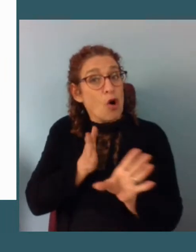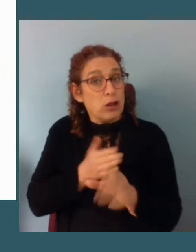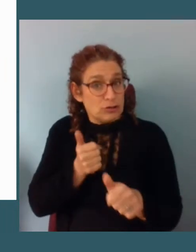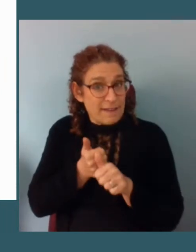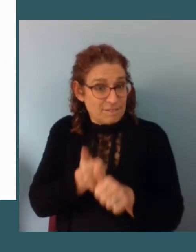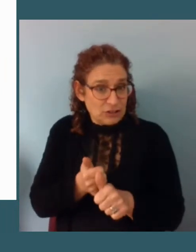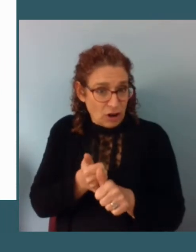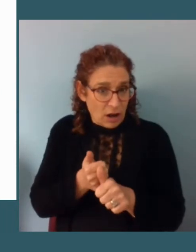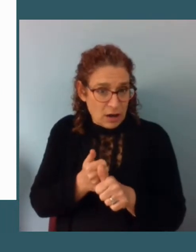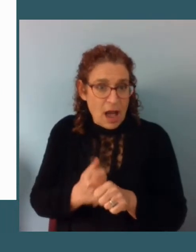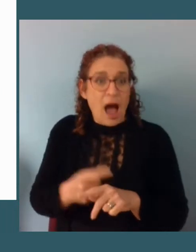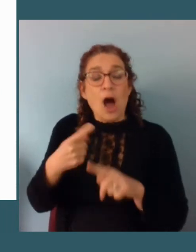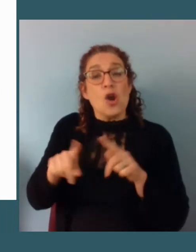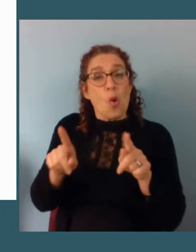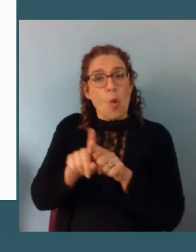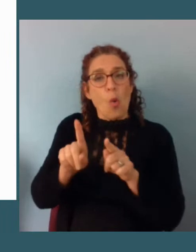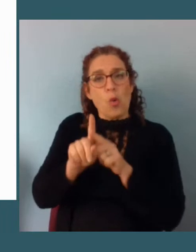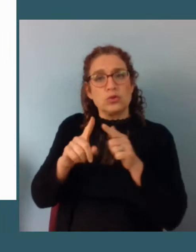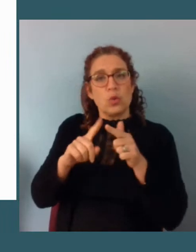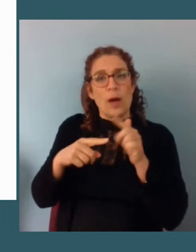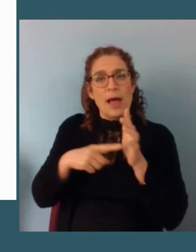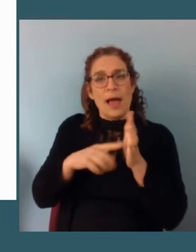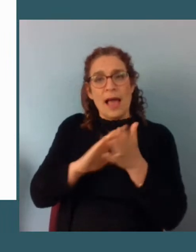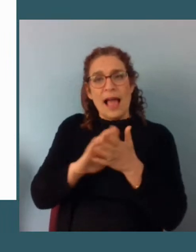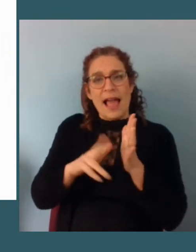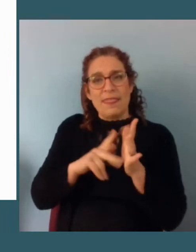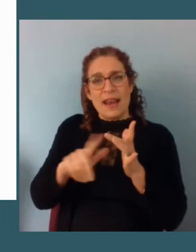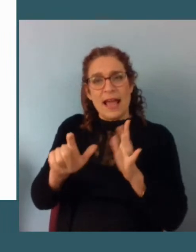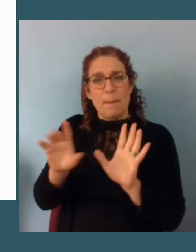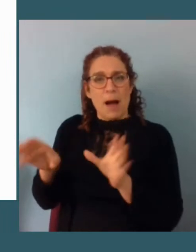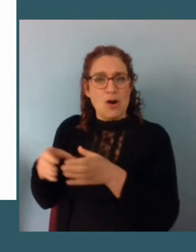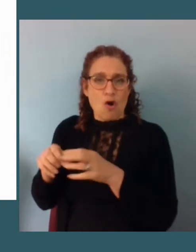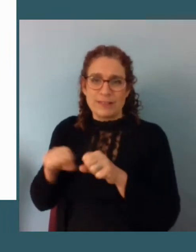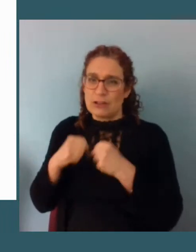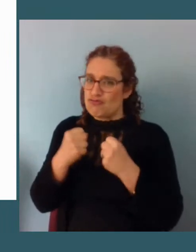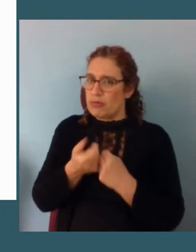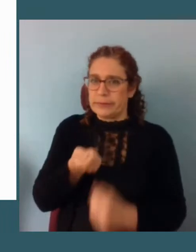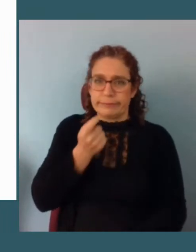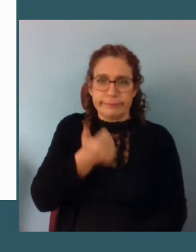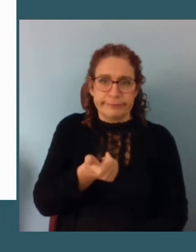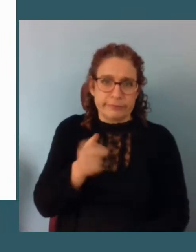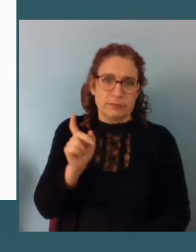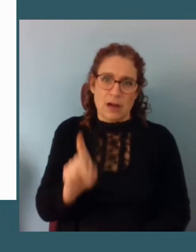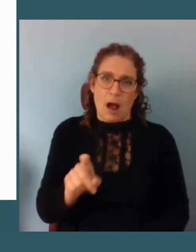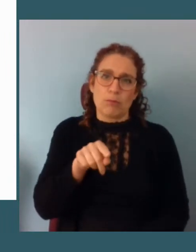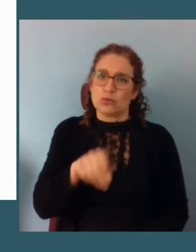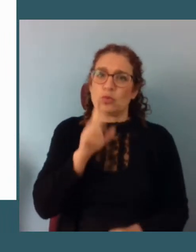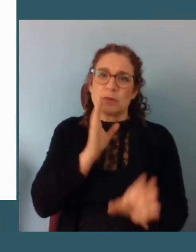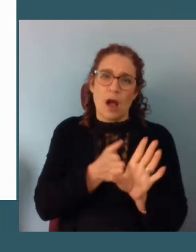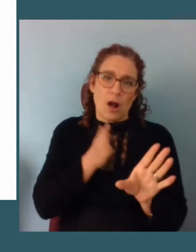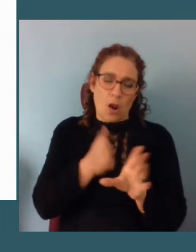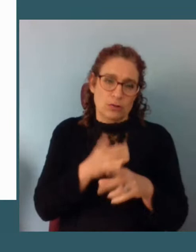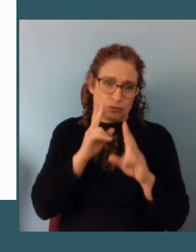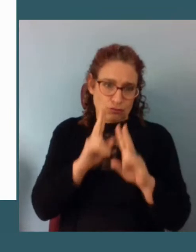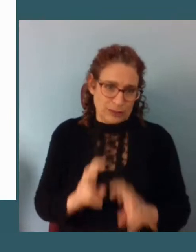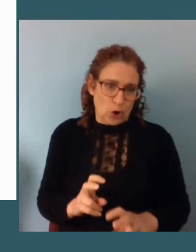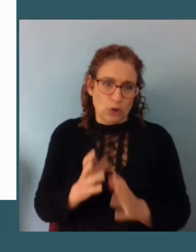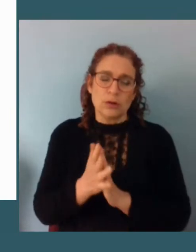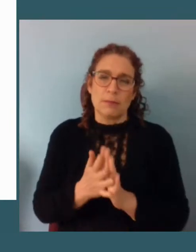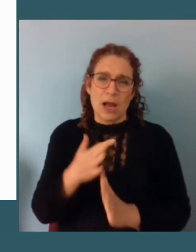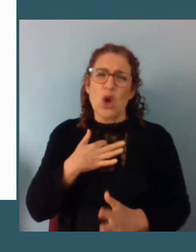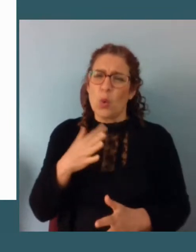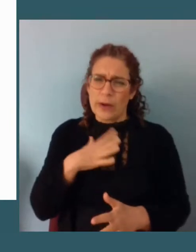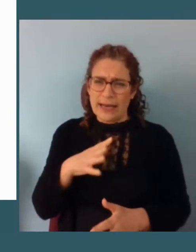ethnic minority groups are not well represented in the psychological research to date. So we need to make